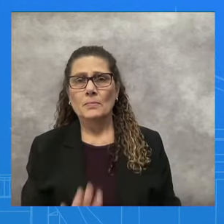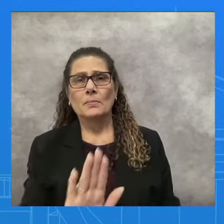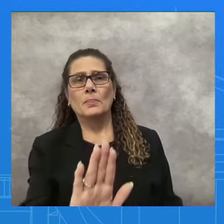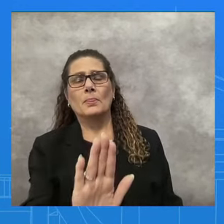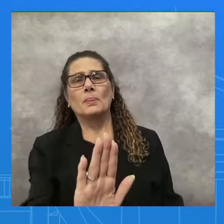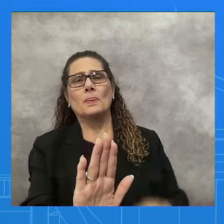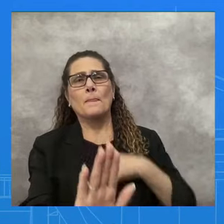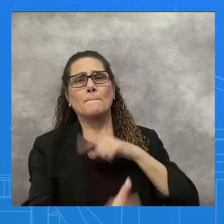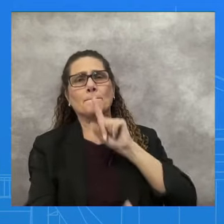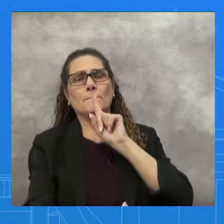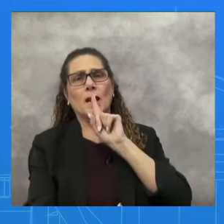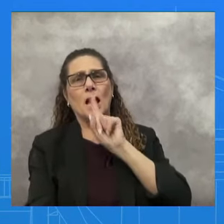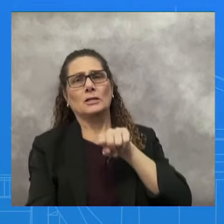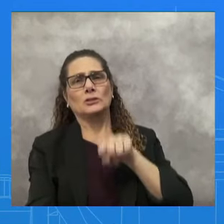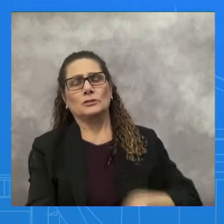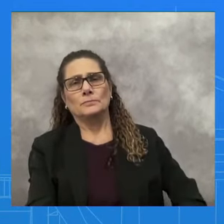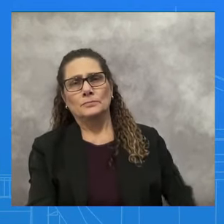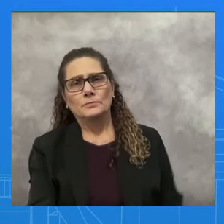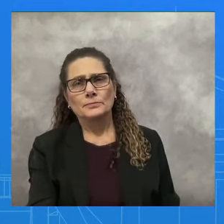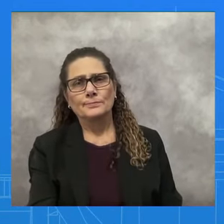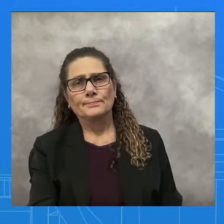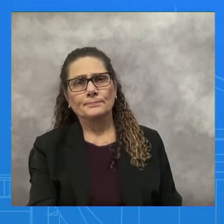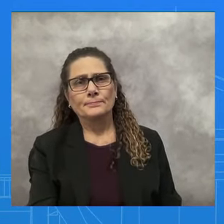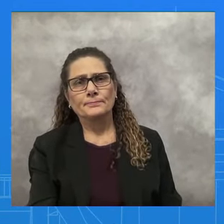as it relates to